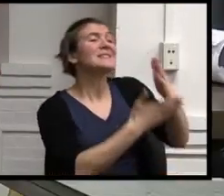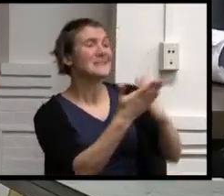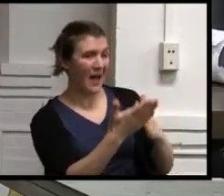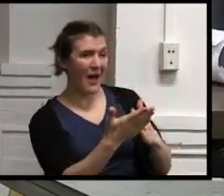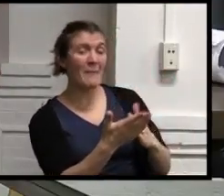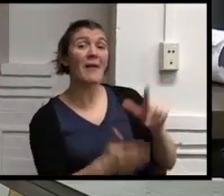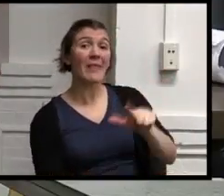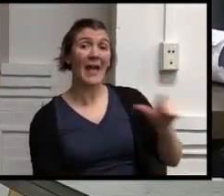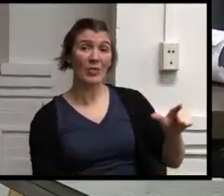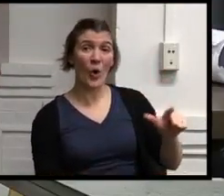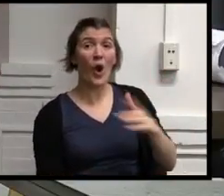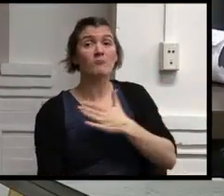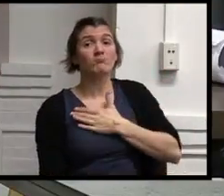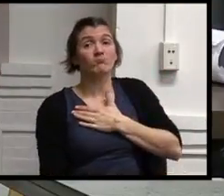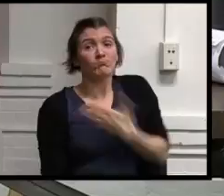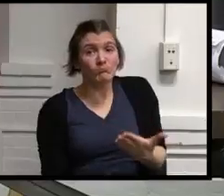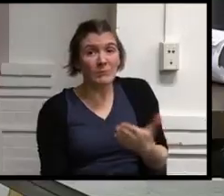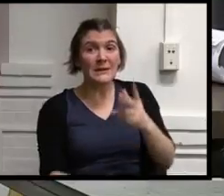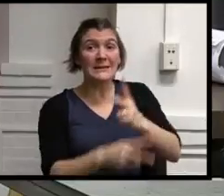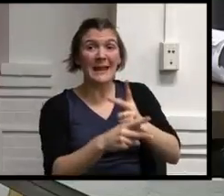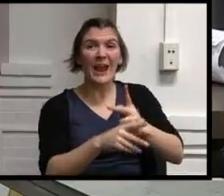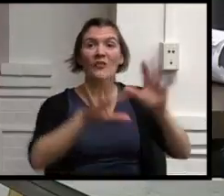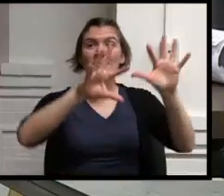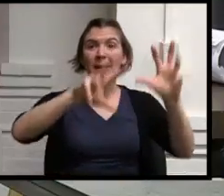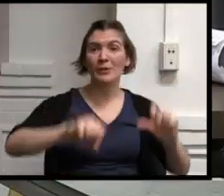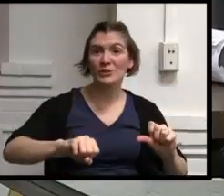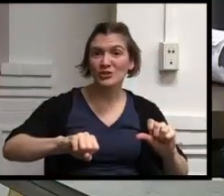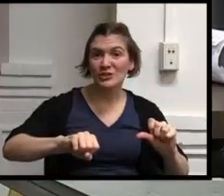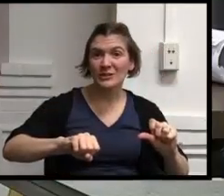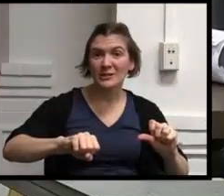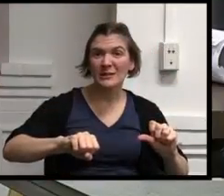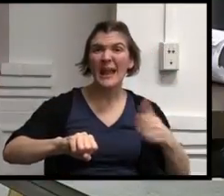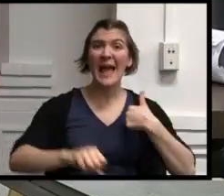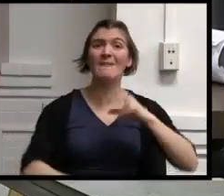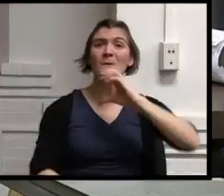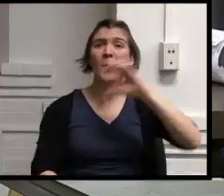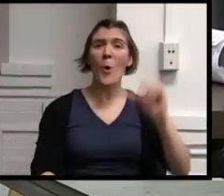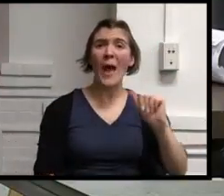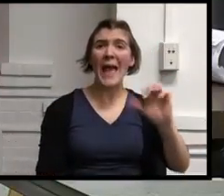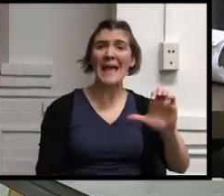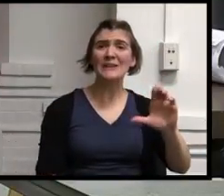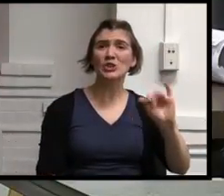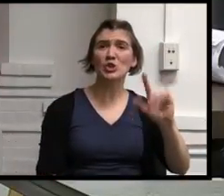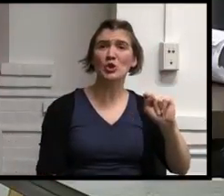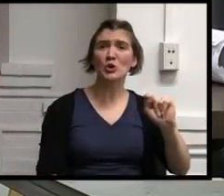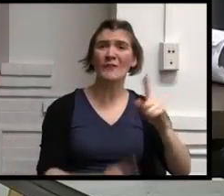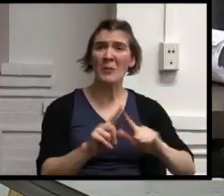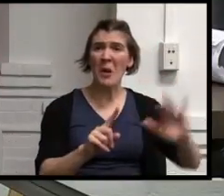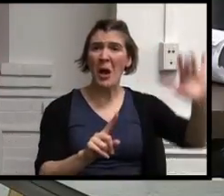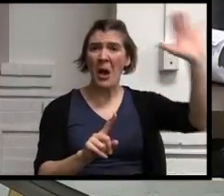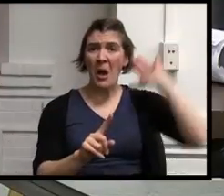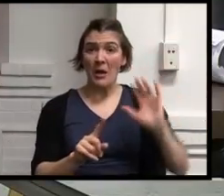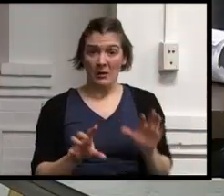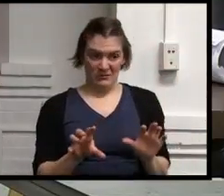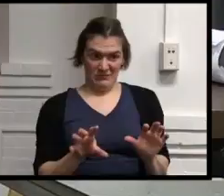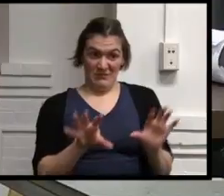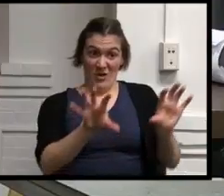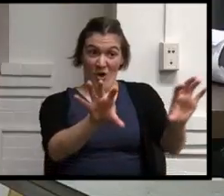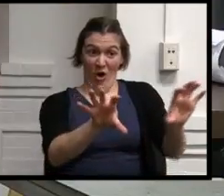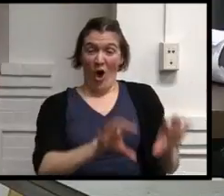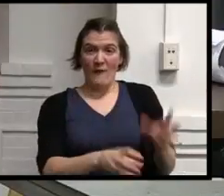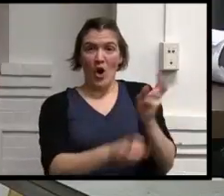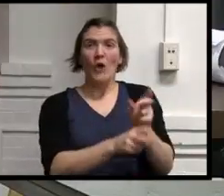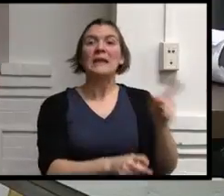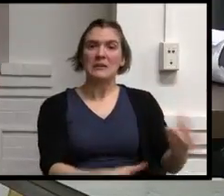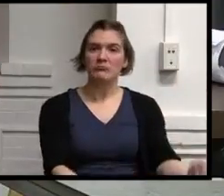is graciously taking care of a lot of demolition. There's an archaic AC unit that was no small task to take out.